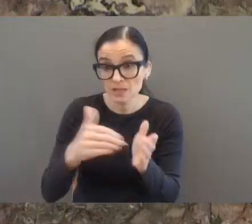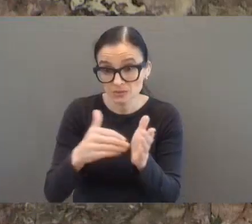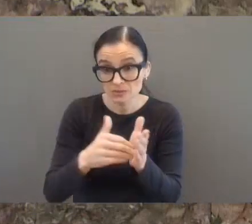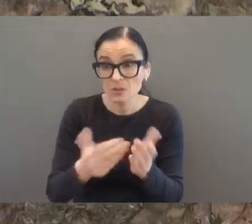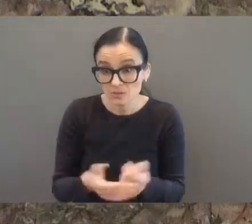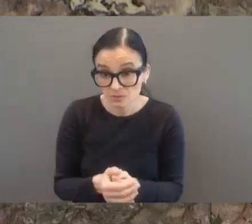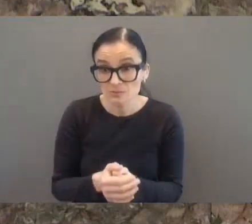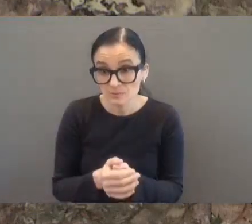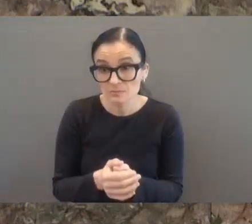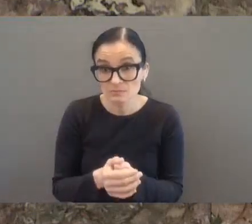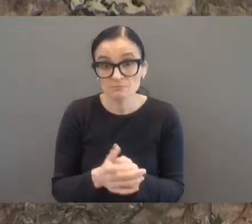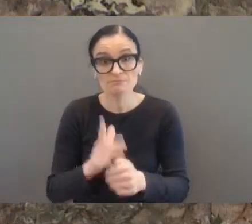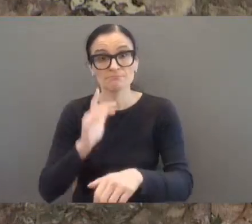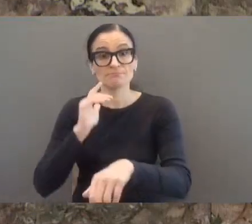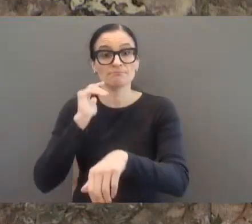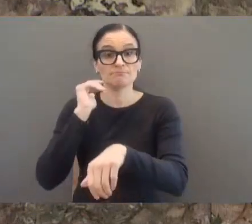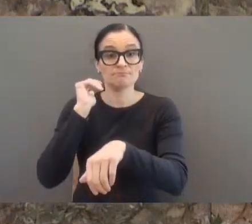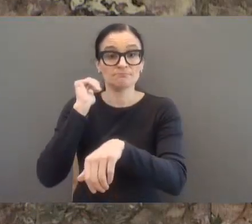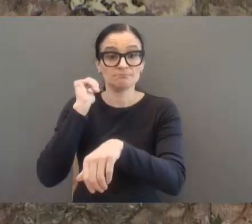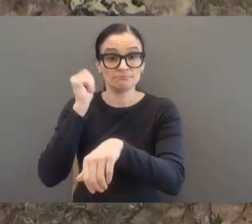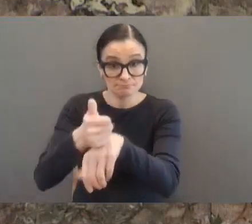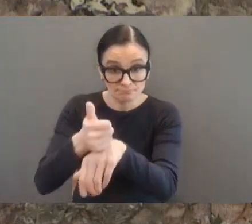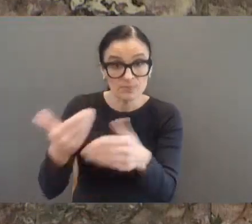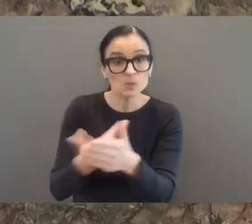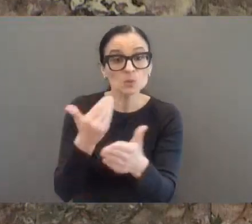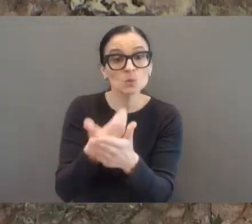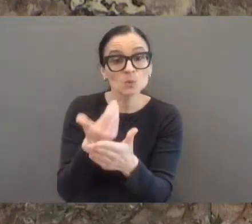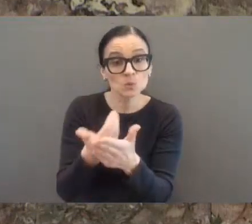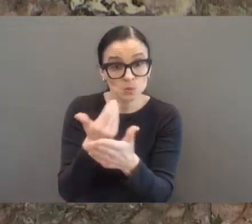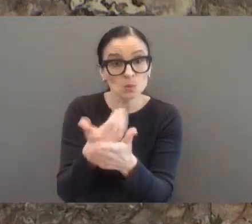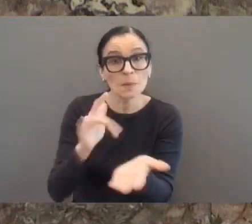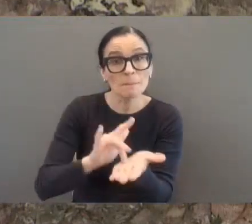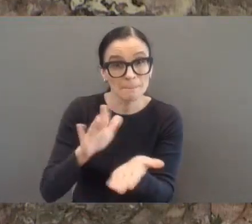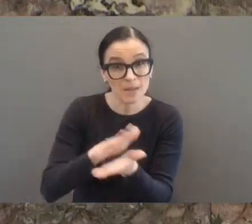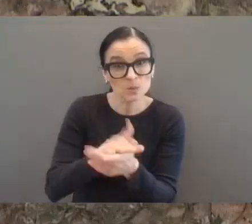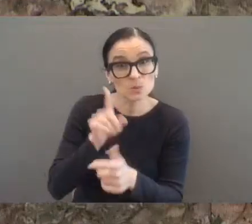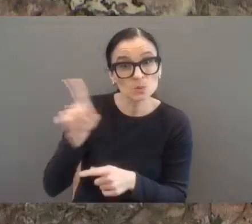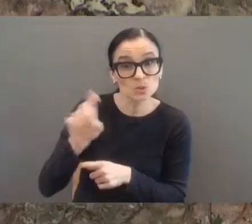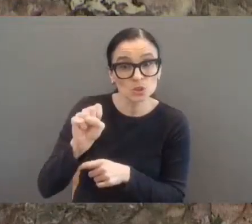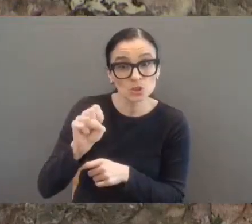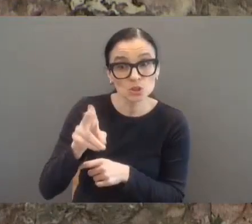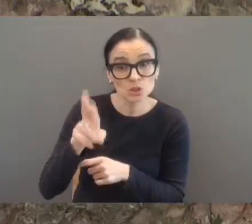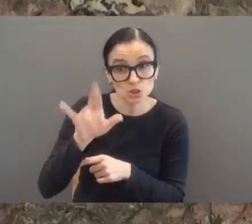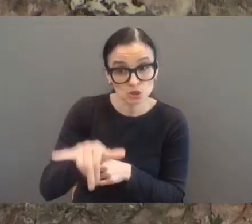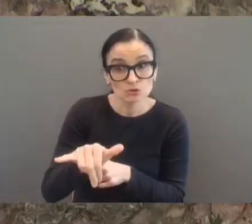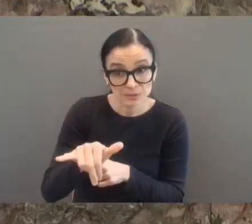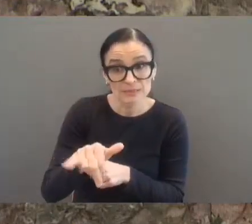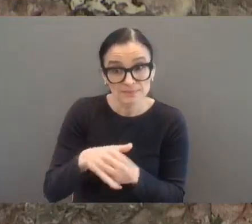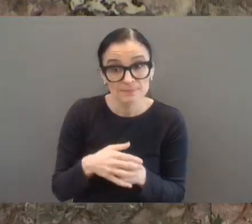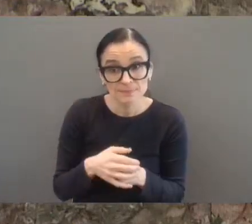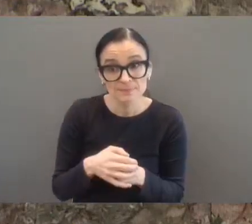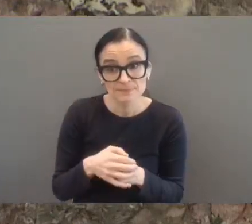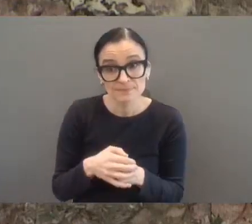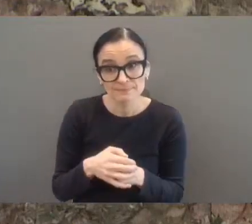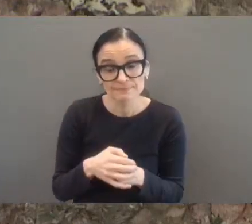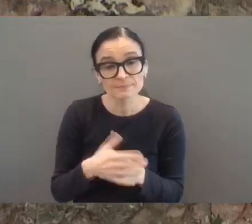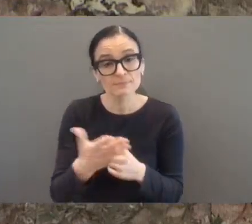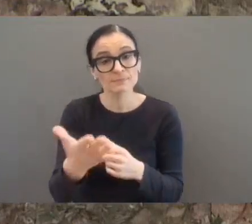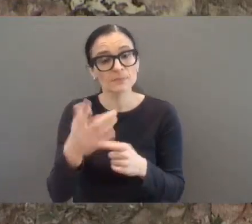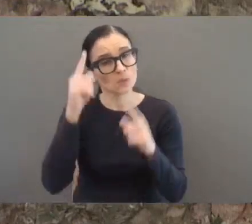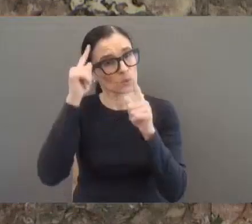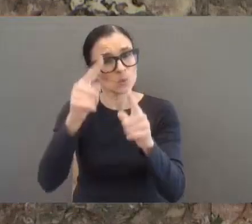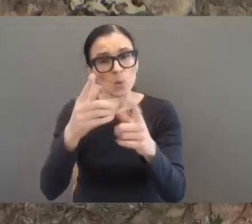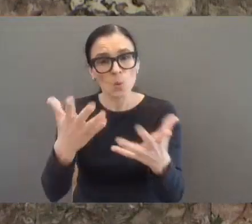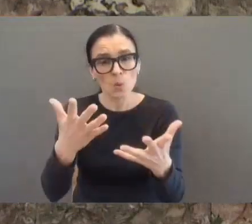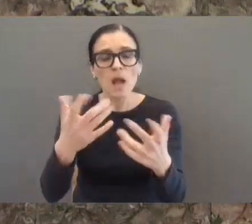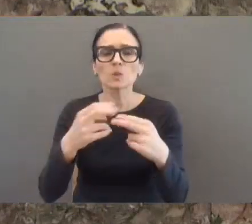in British Columbia. Mr. Speaker, to continue the work that we have to do to bolster and build our healthcare workforce so that we are not experiencing